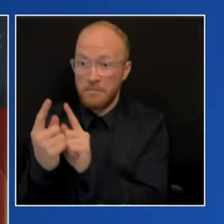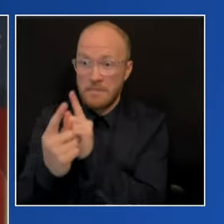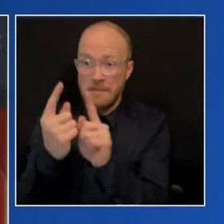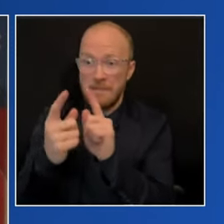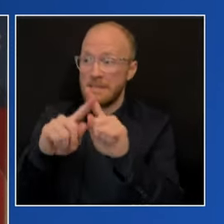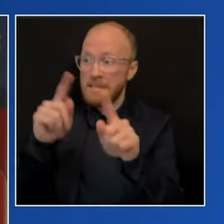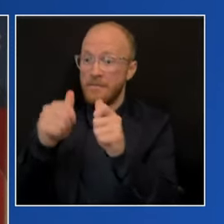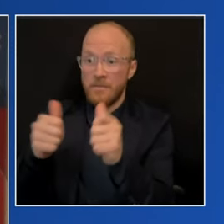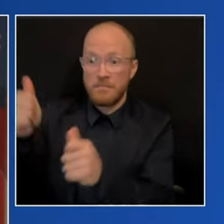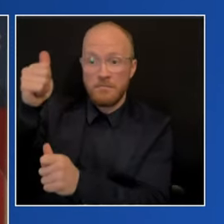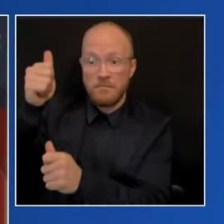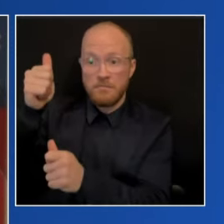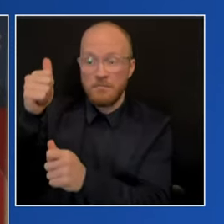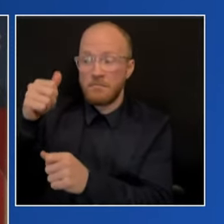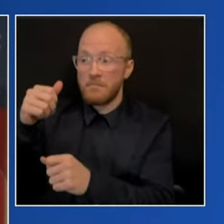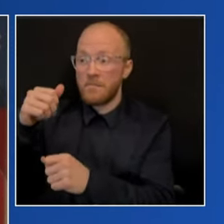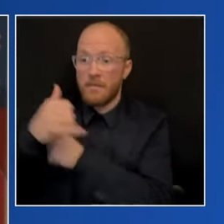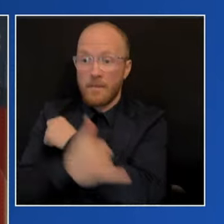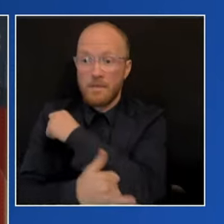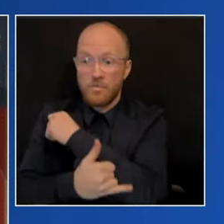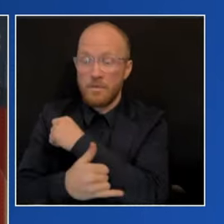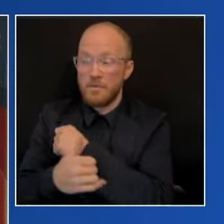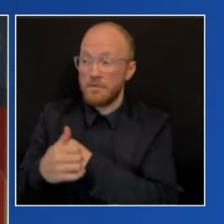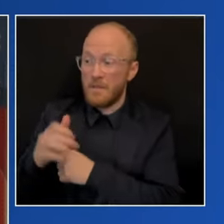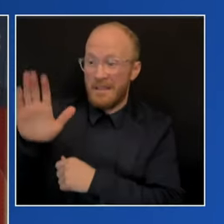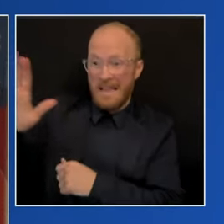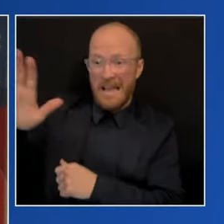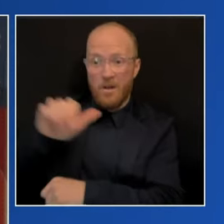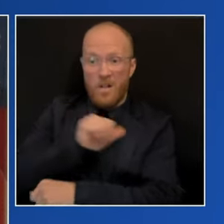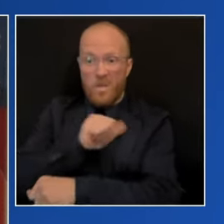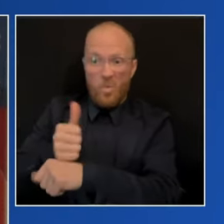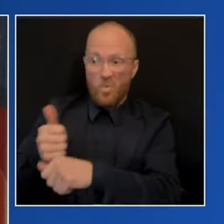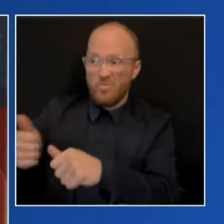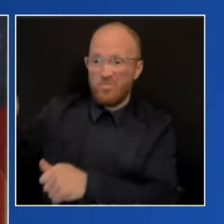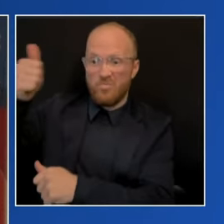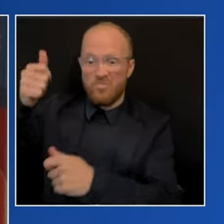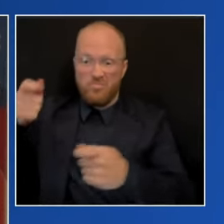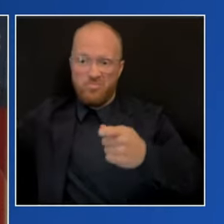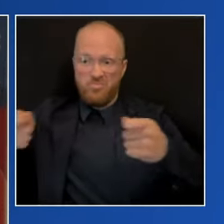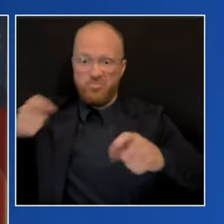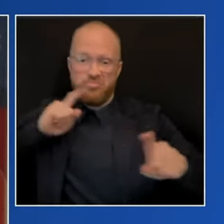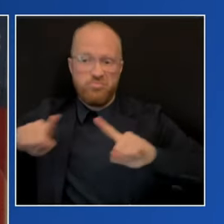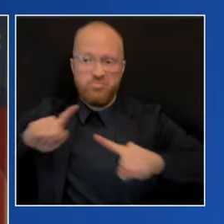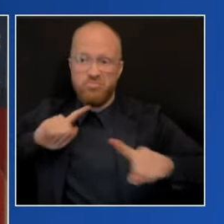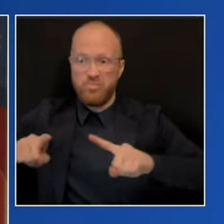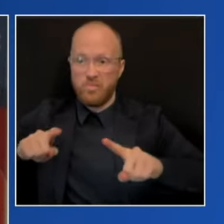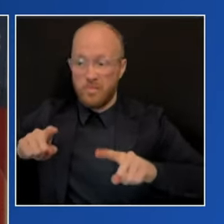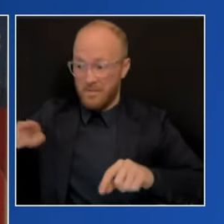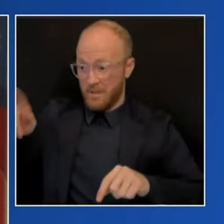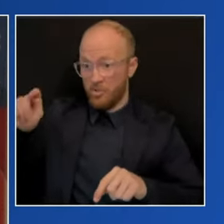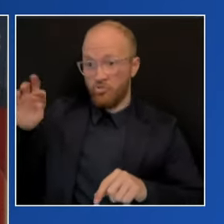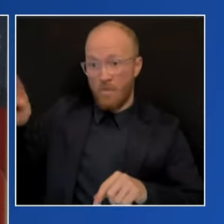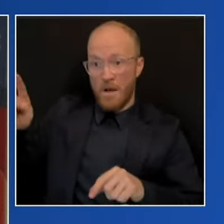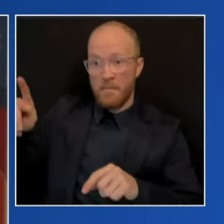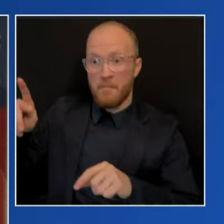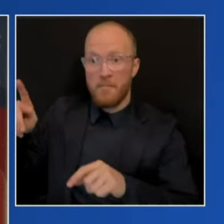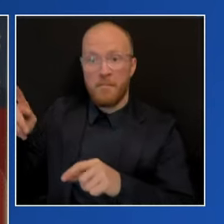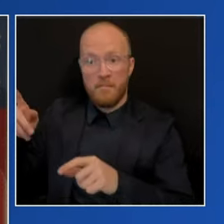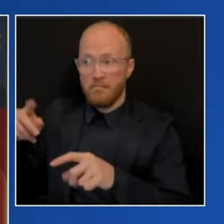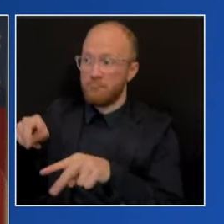world. Look at the authoritarian leaders and dictators Trump says he admires. He out loud says he